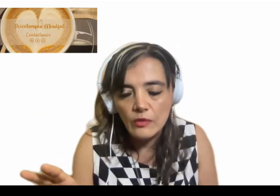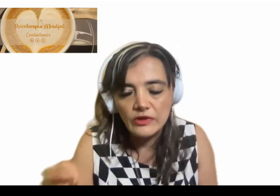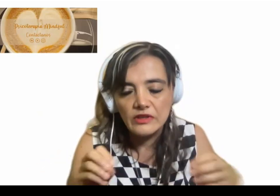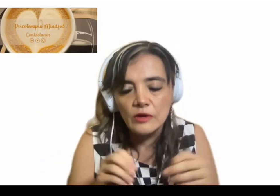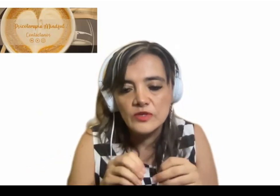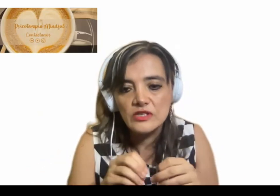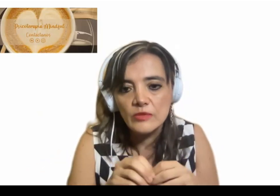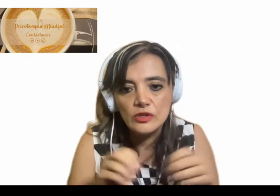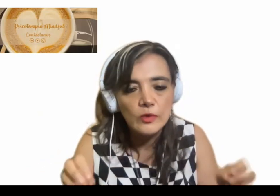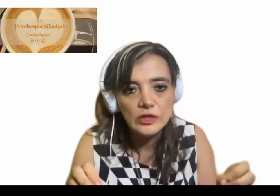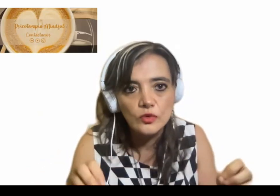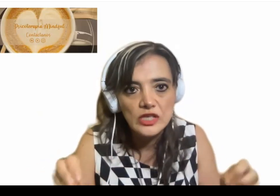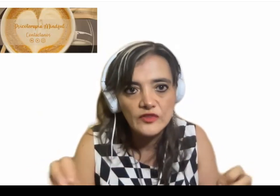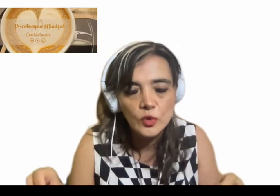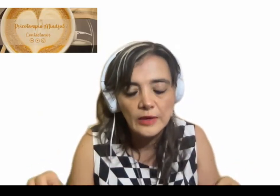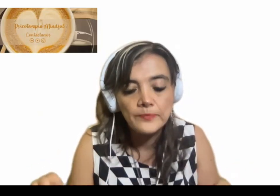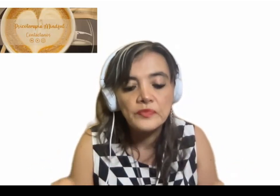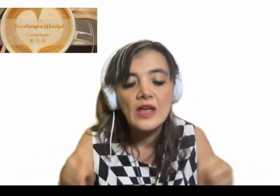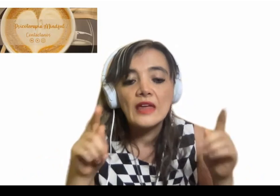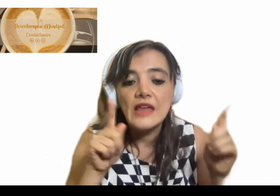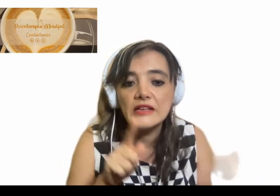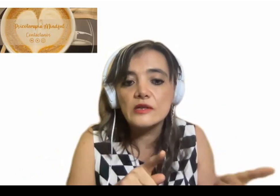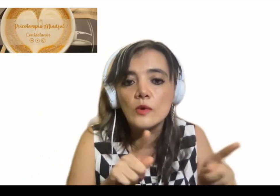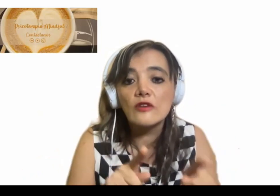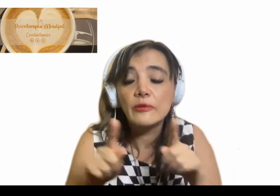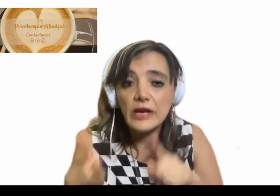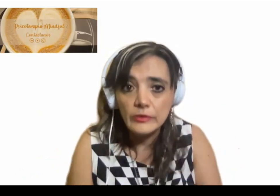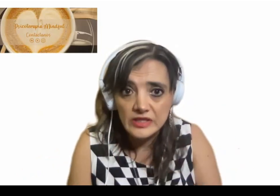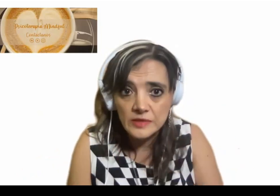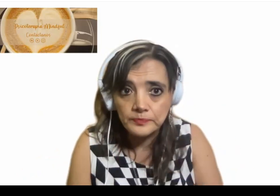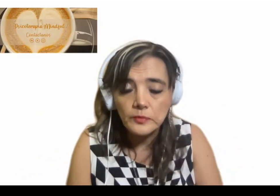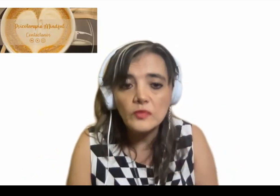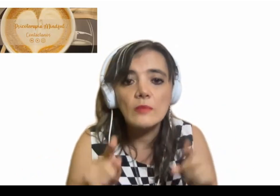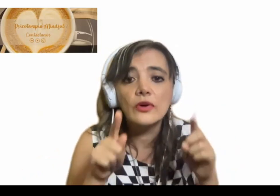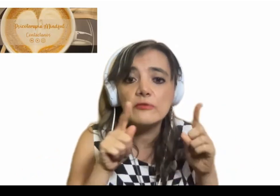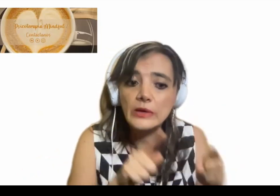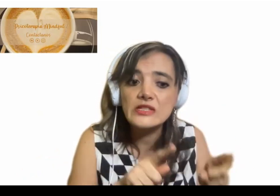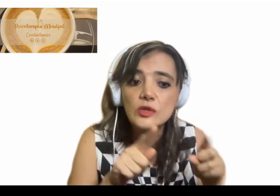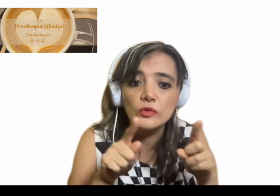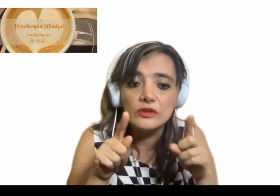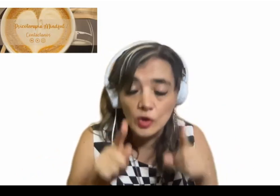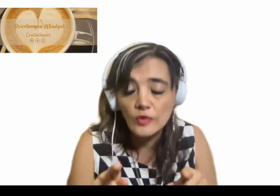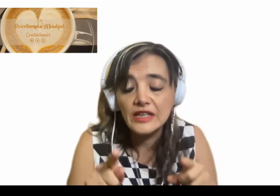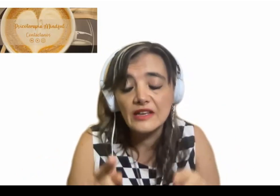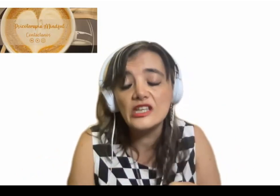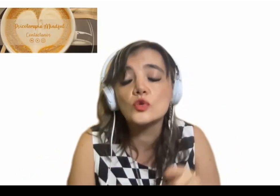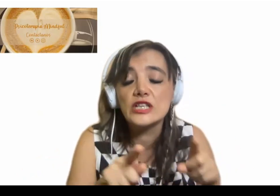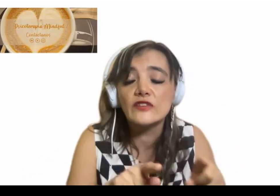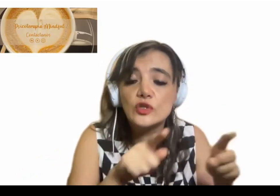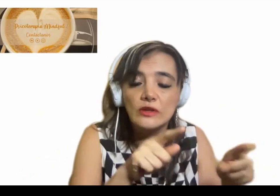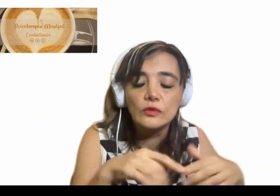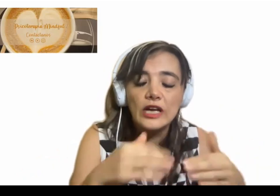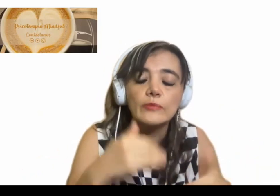have the power. Their nervous system is not ready to do self-soothing. That is the role of the parents. But if parents don't know that they